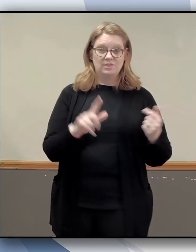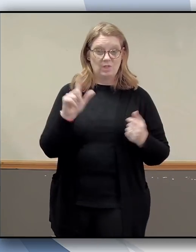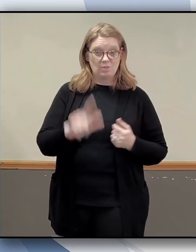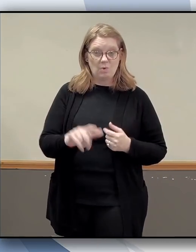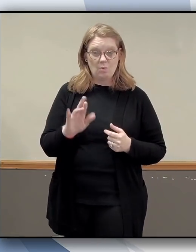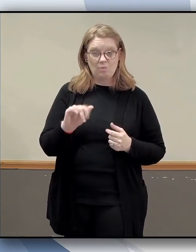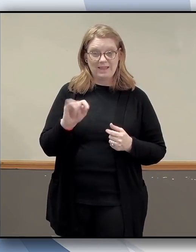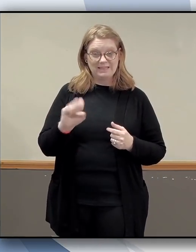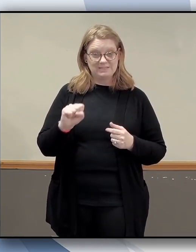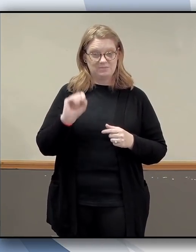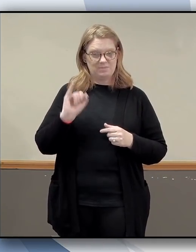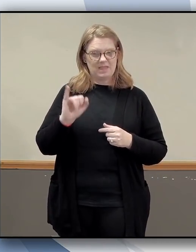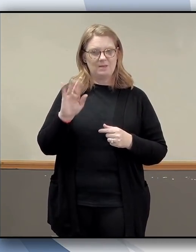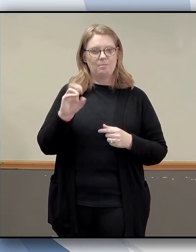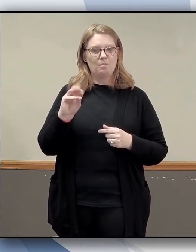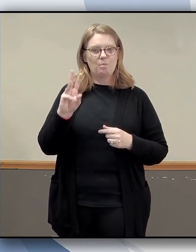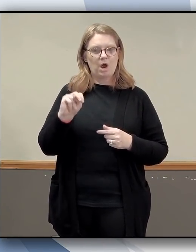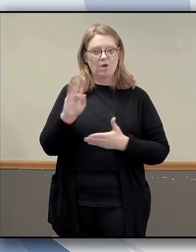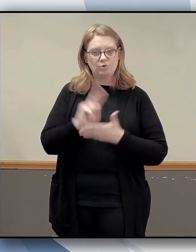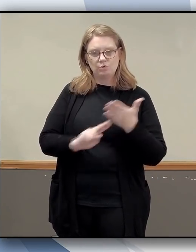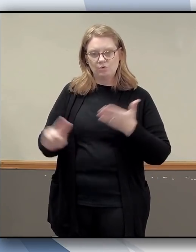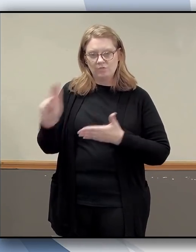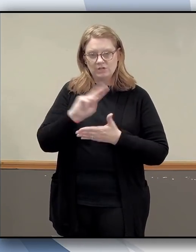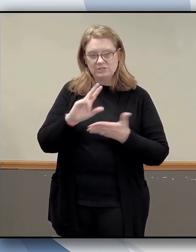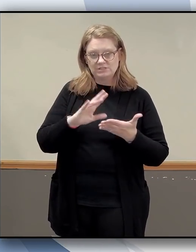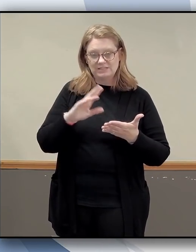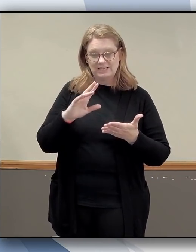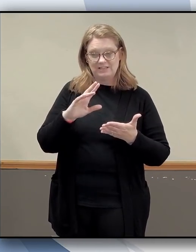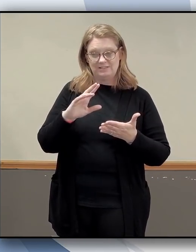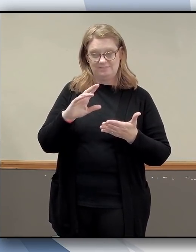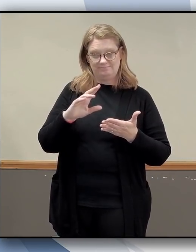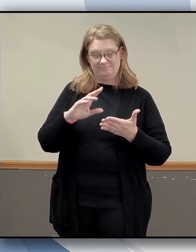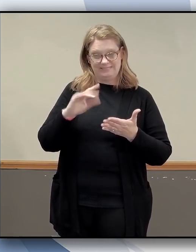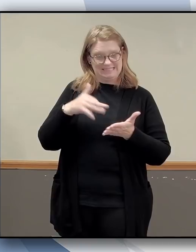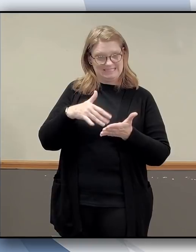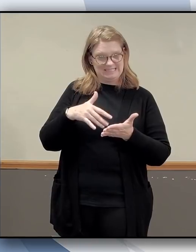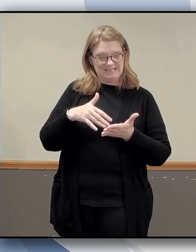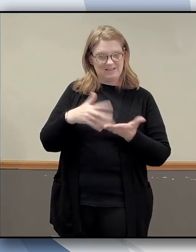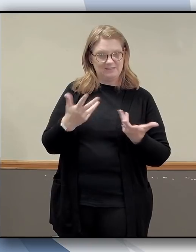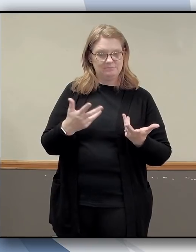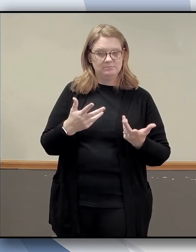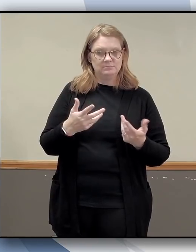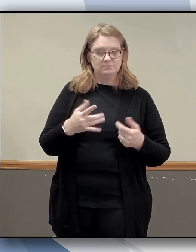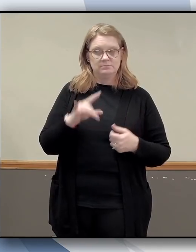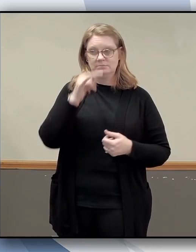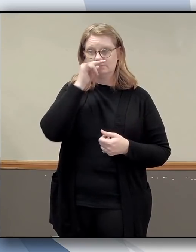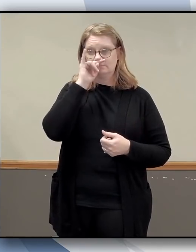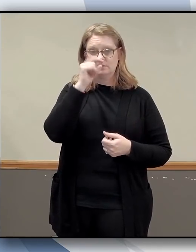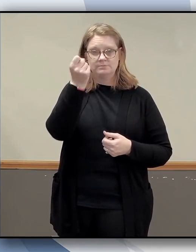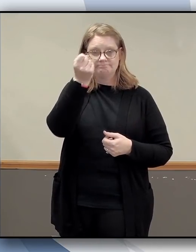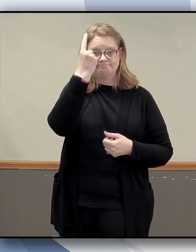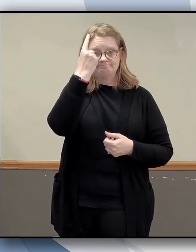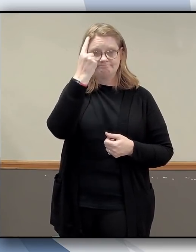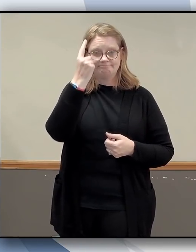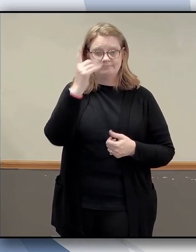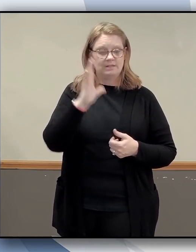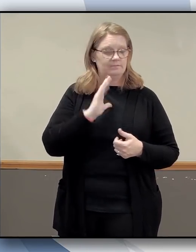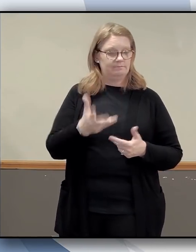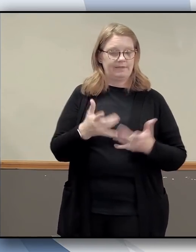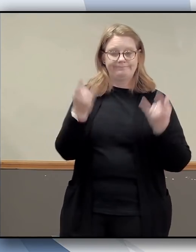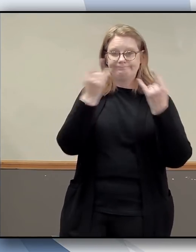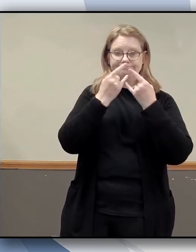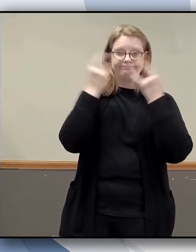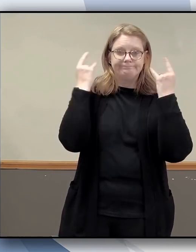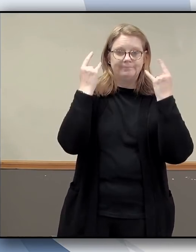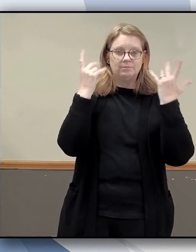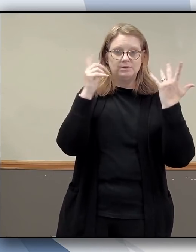Brown University study, which included North Dakota schools, is because in schools, kids get it. I mean, they're wearing masks, and part of the reason they do it is